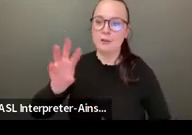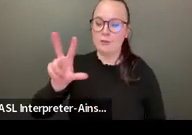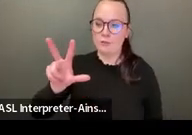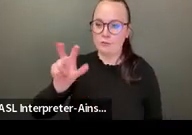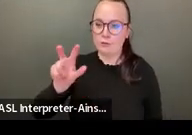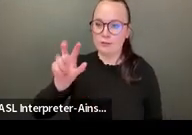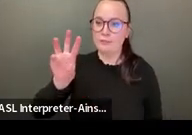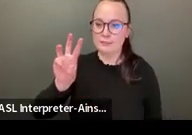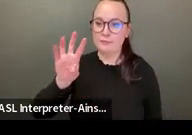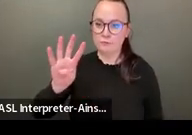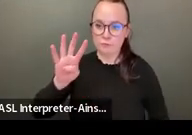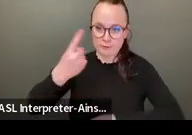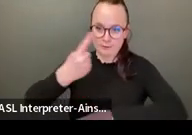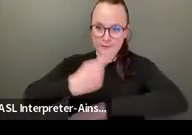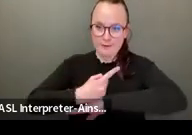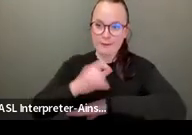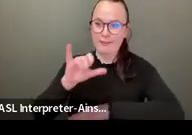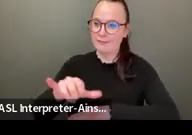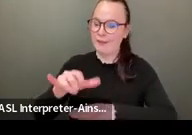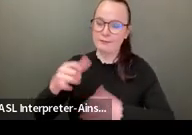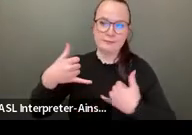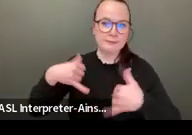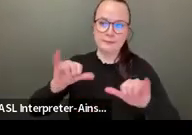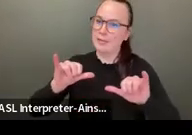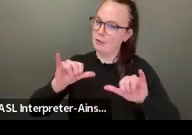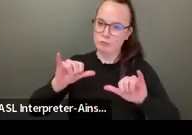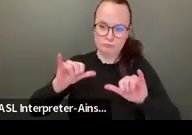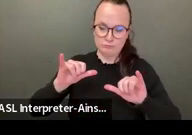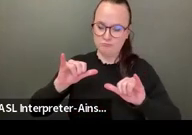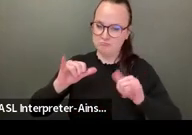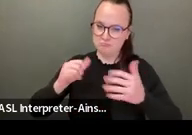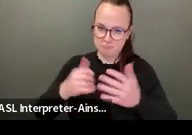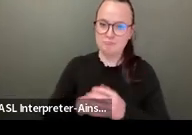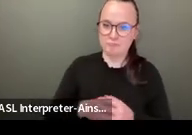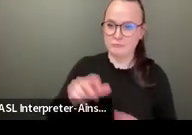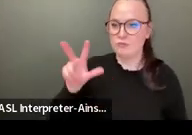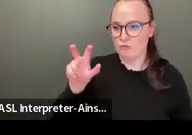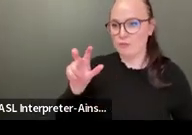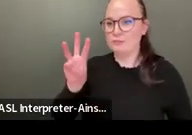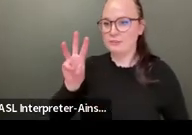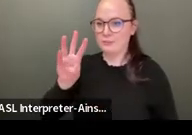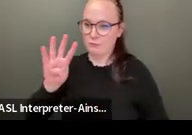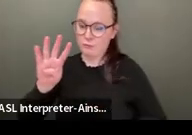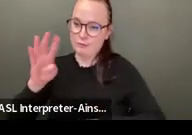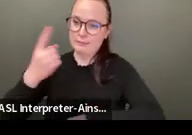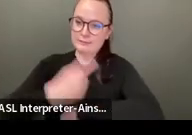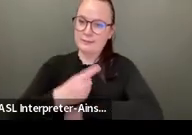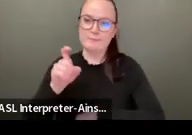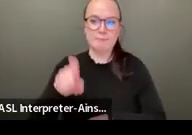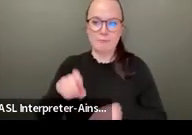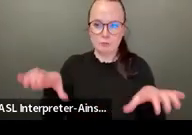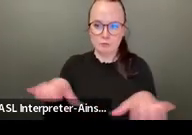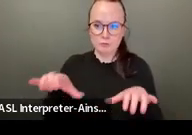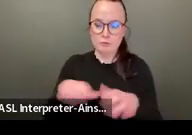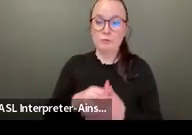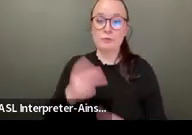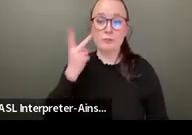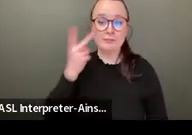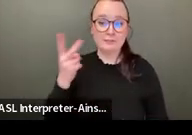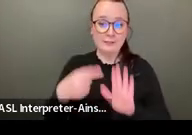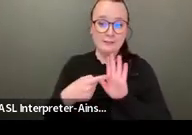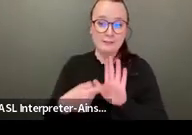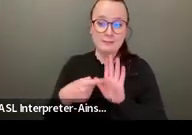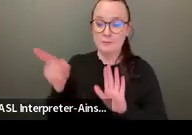That duration could still only run 364 days. So again, in this example, you can see that the duration, the IEP